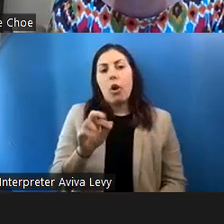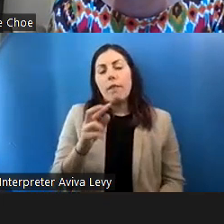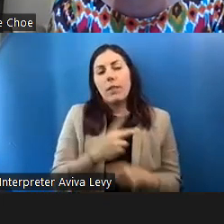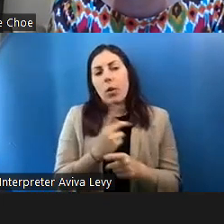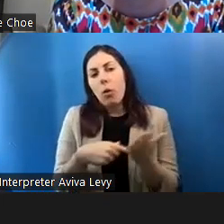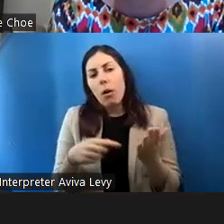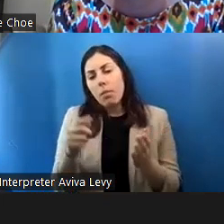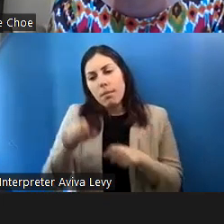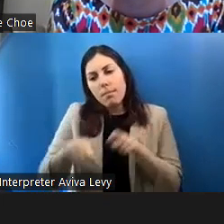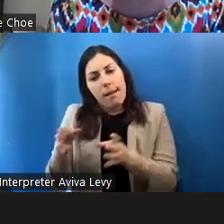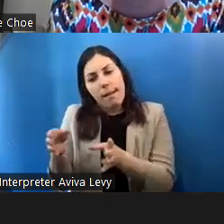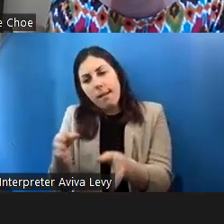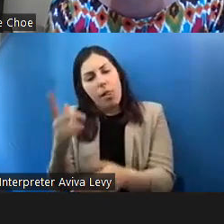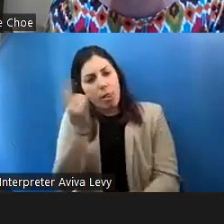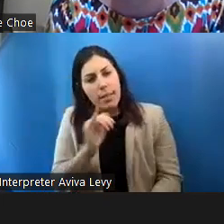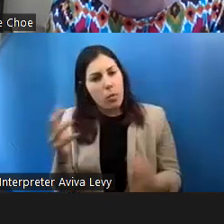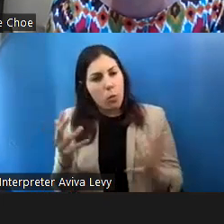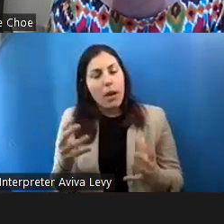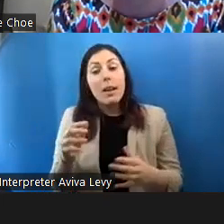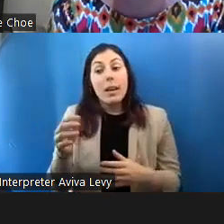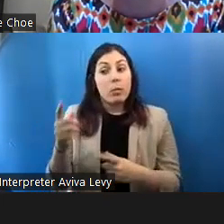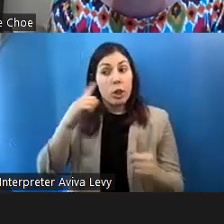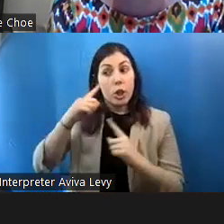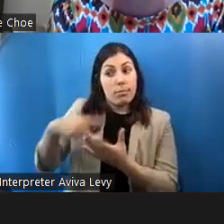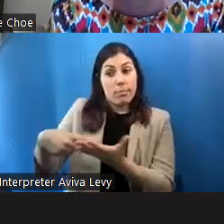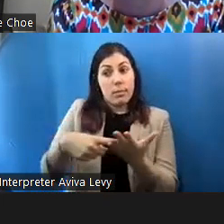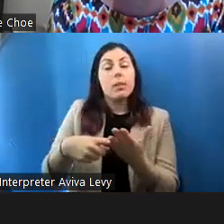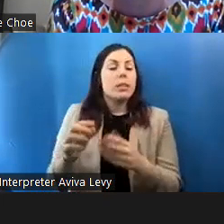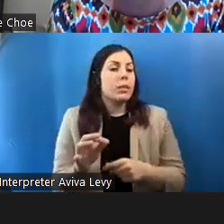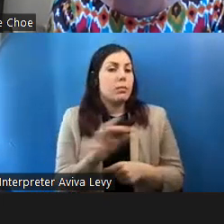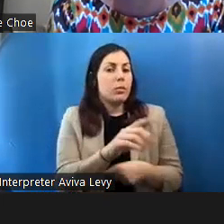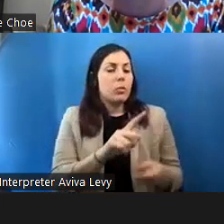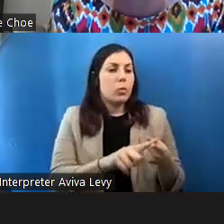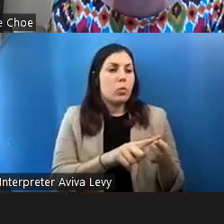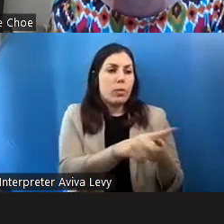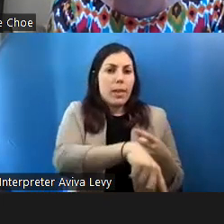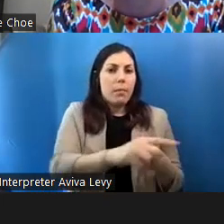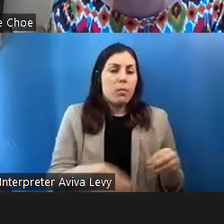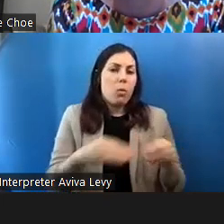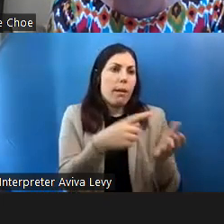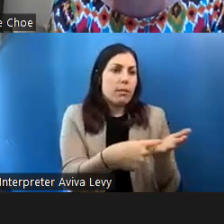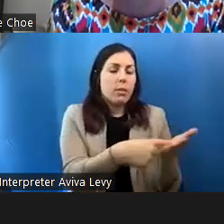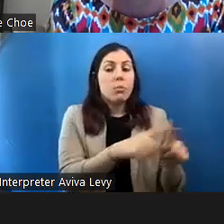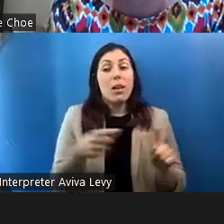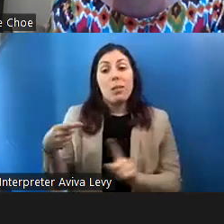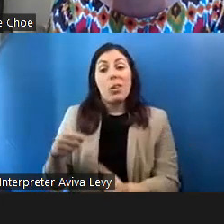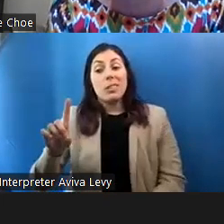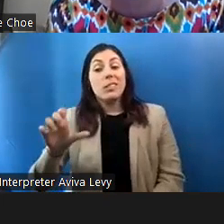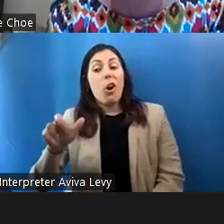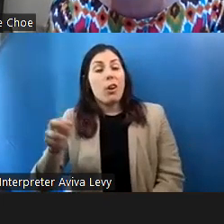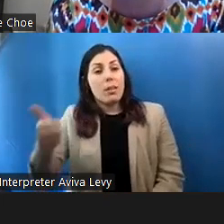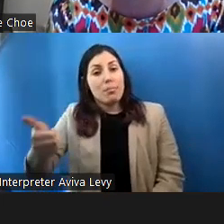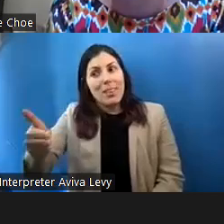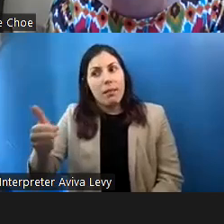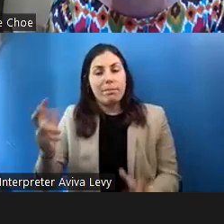we can certainly bring this suggestion back to those conversations. But in the end, DCR really owns the